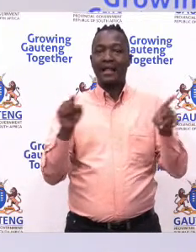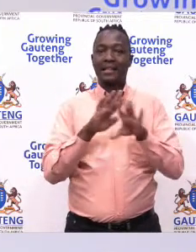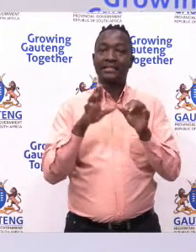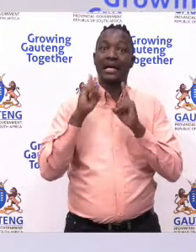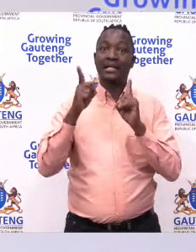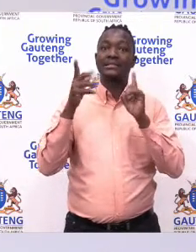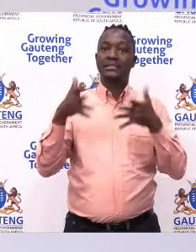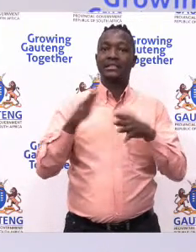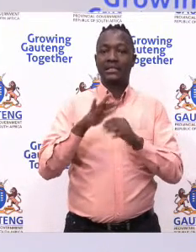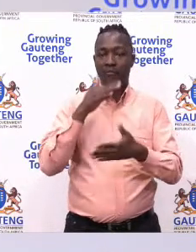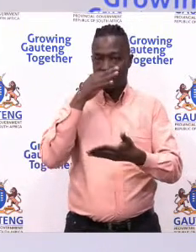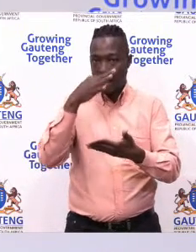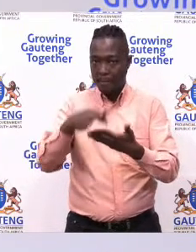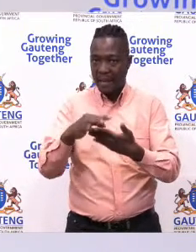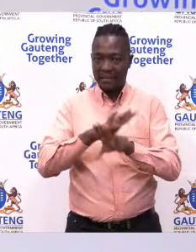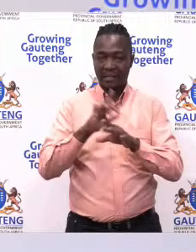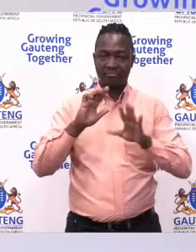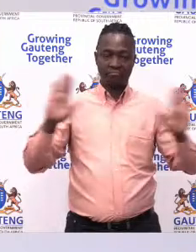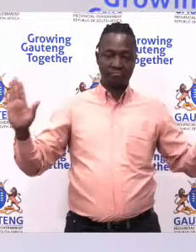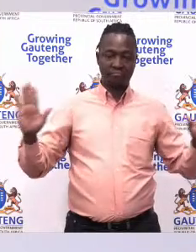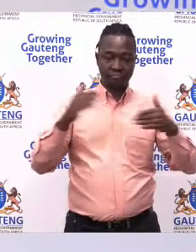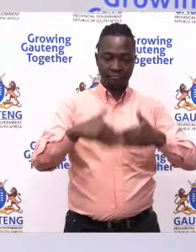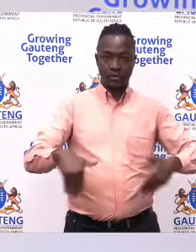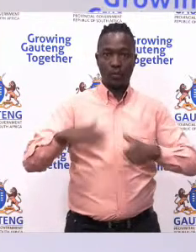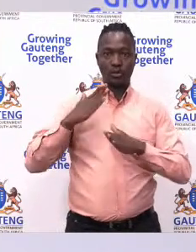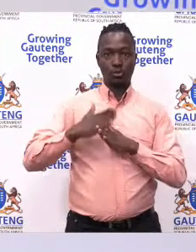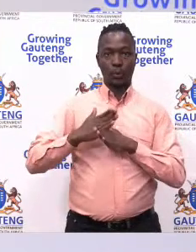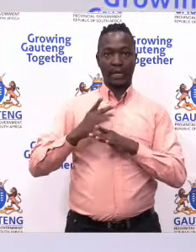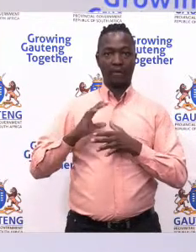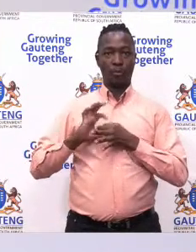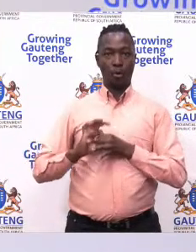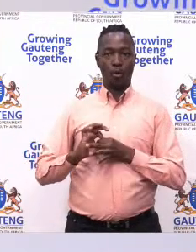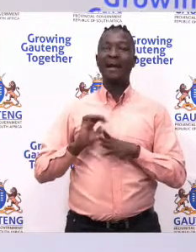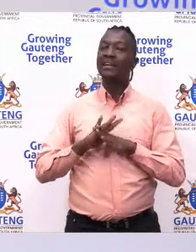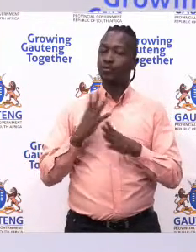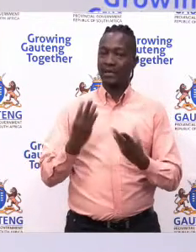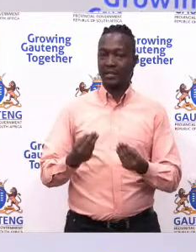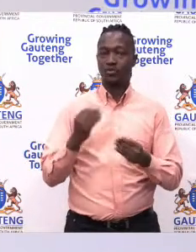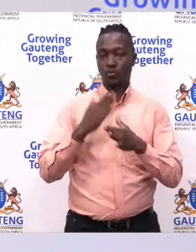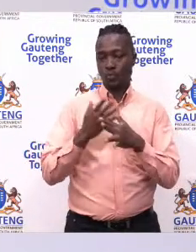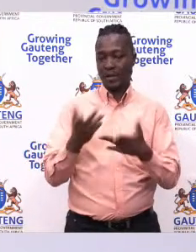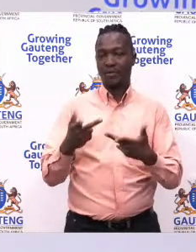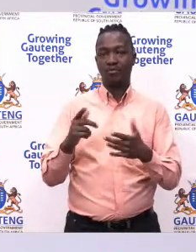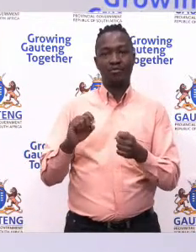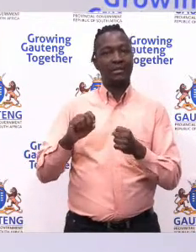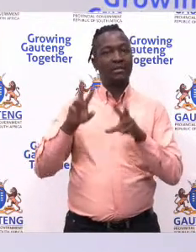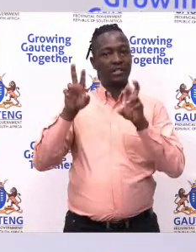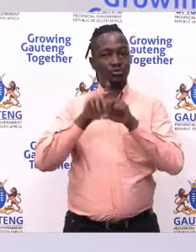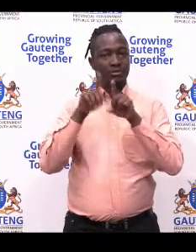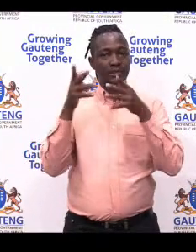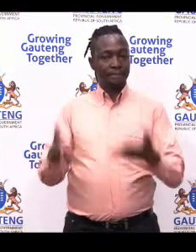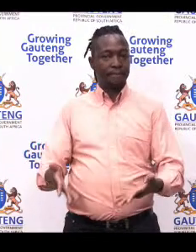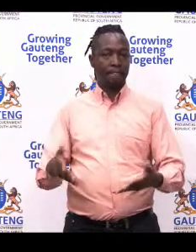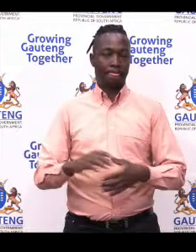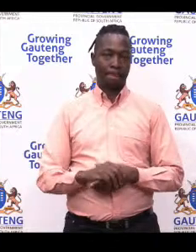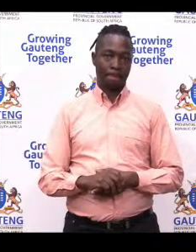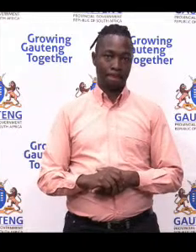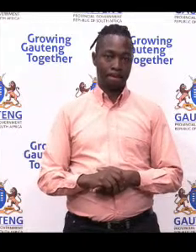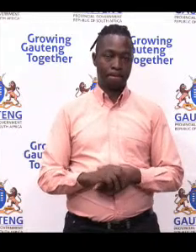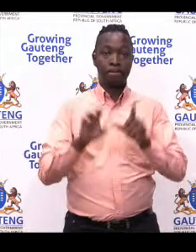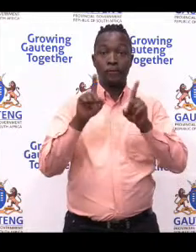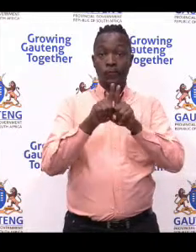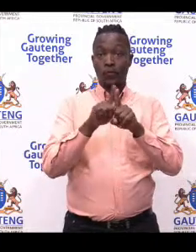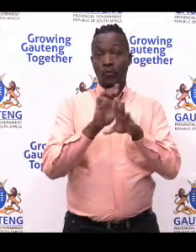have also applied for that have comorbidities, and we have had to deal with cases like that. What I also wanted